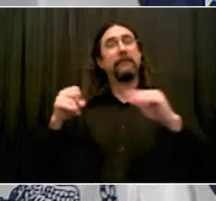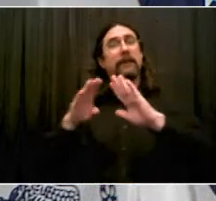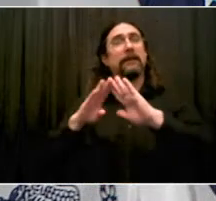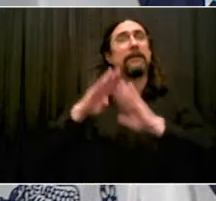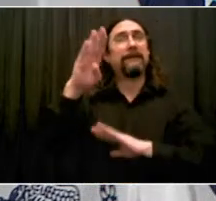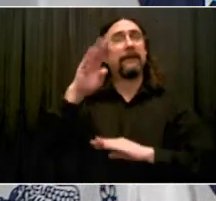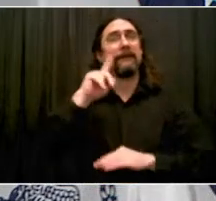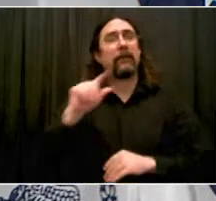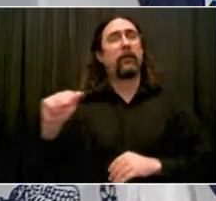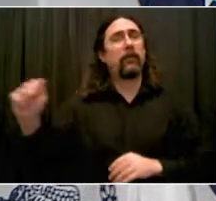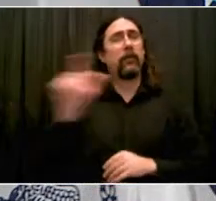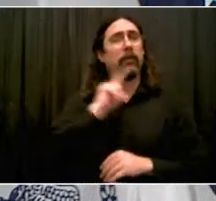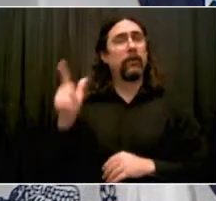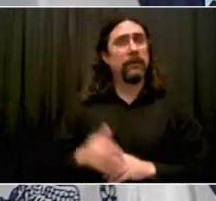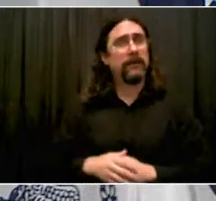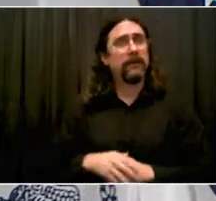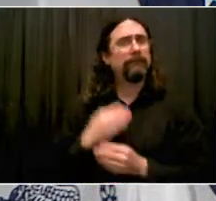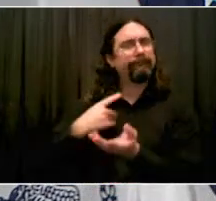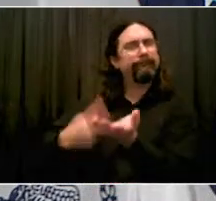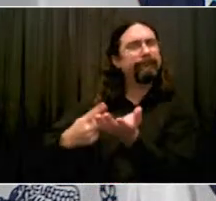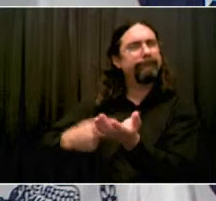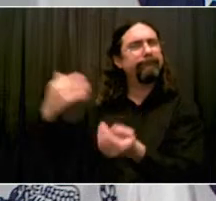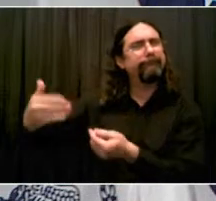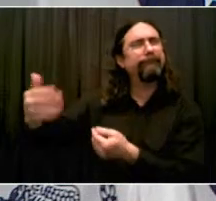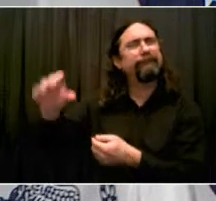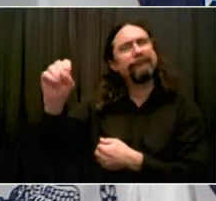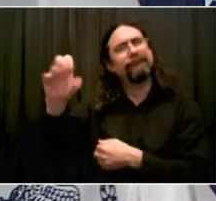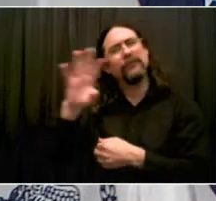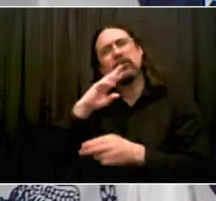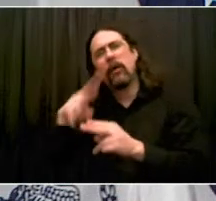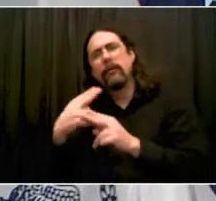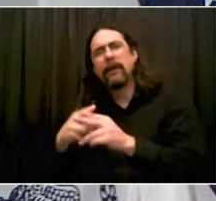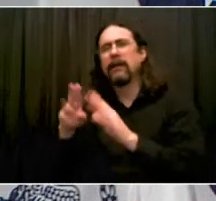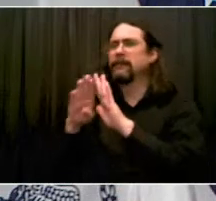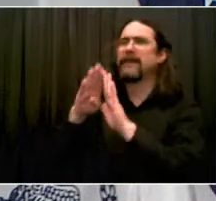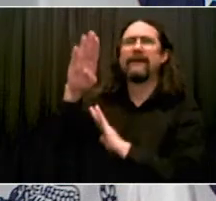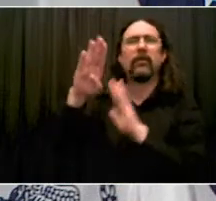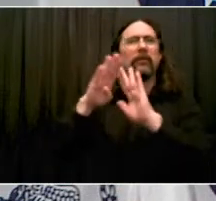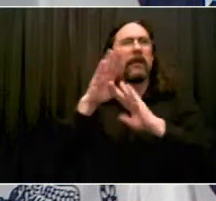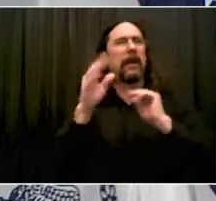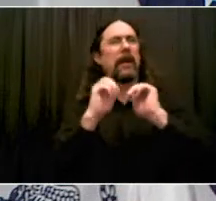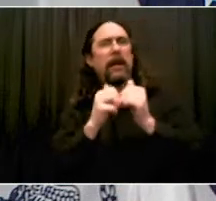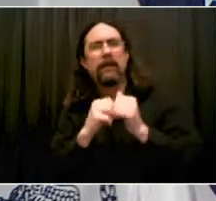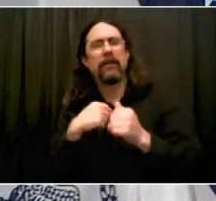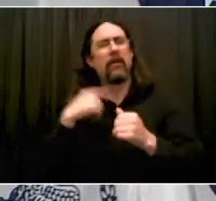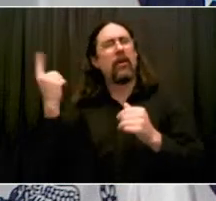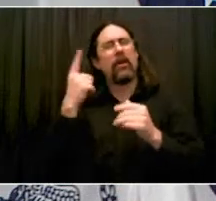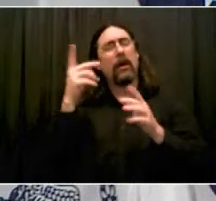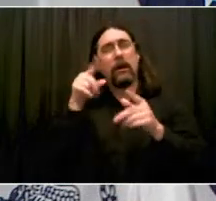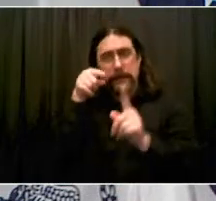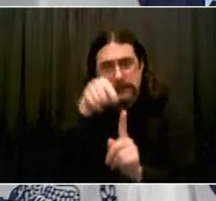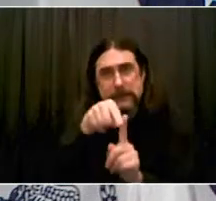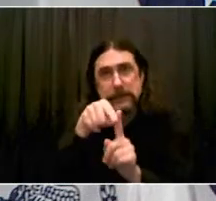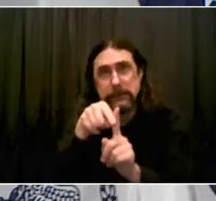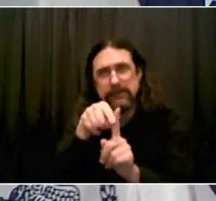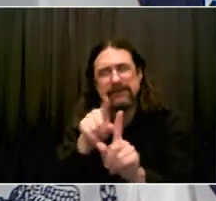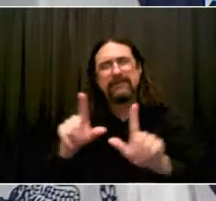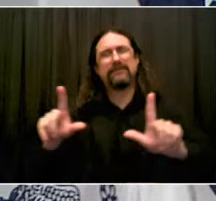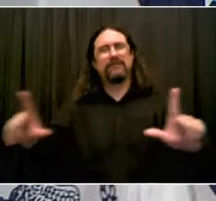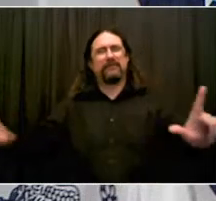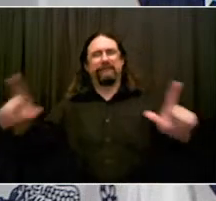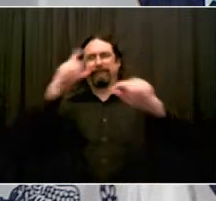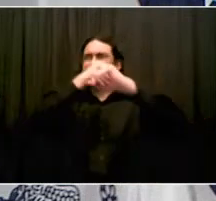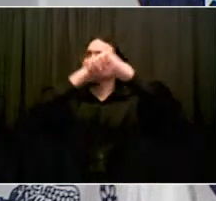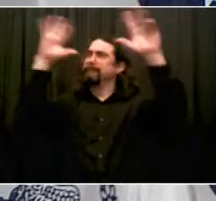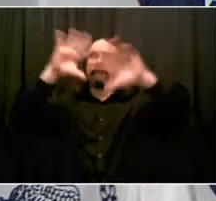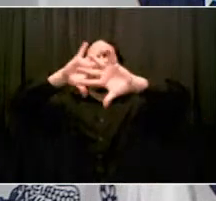together extraordinarily talented people to help us with our recovery. Recovery means so many things. One of the things it certainly